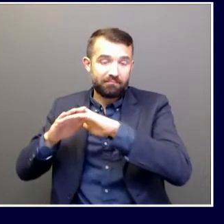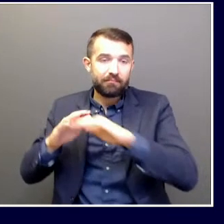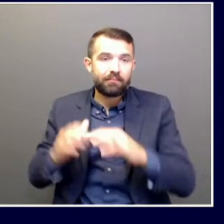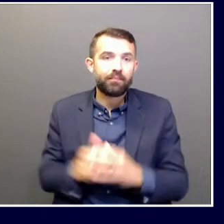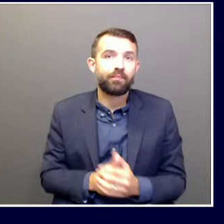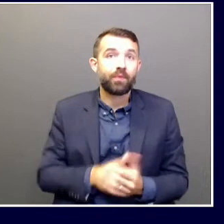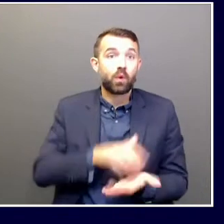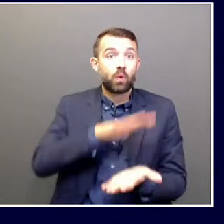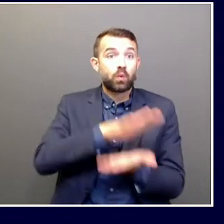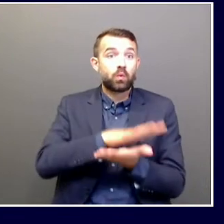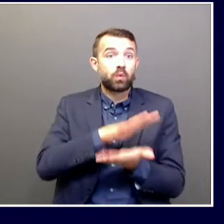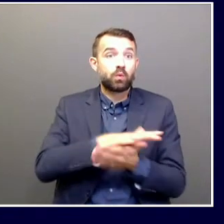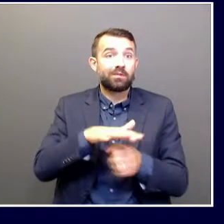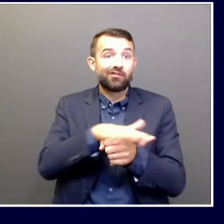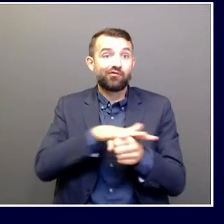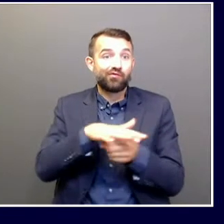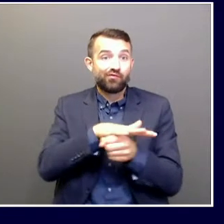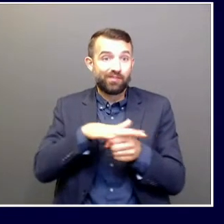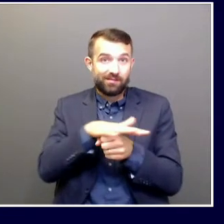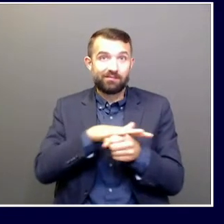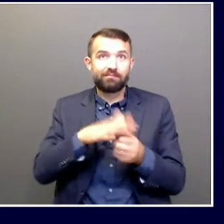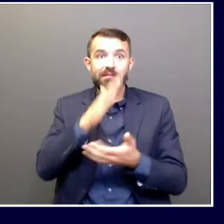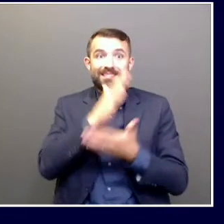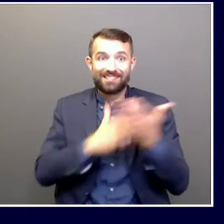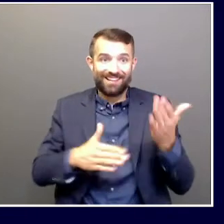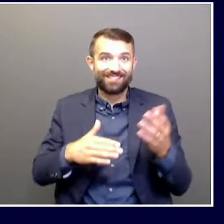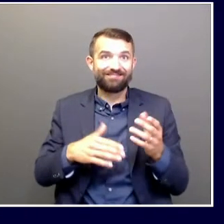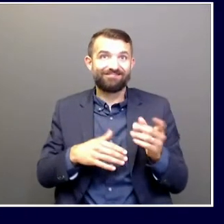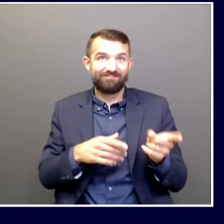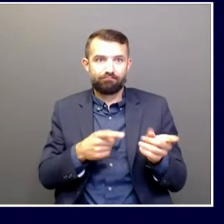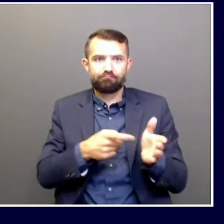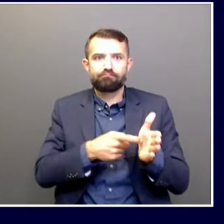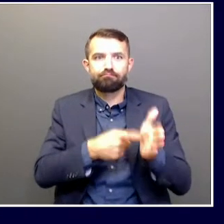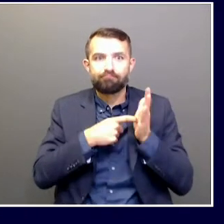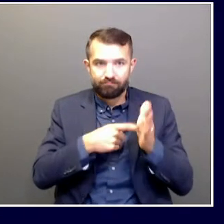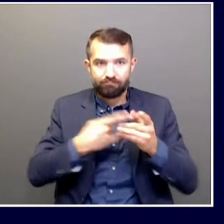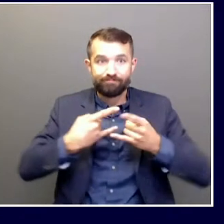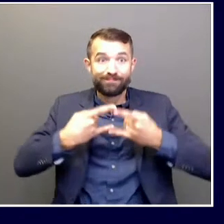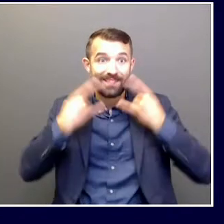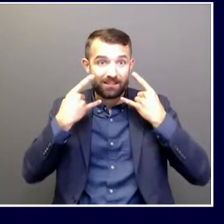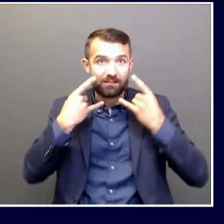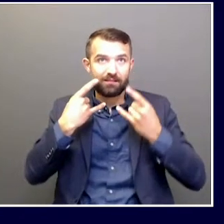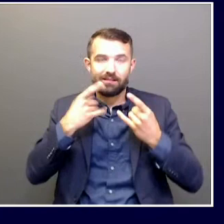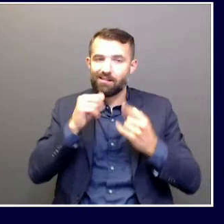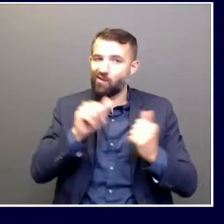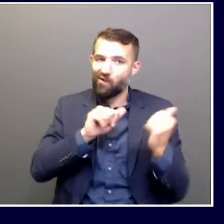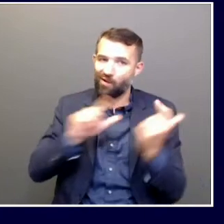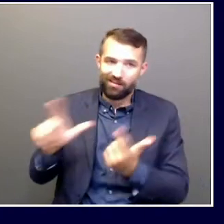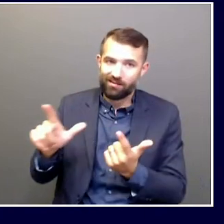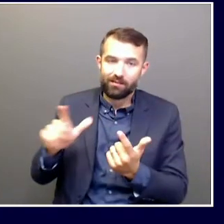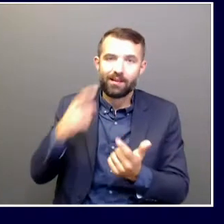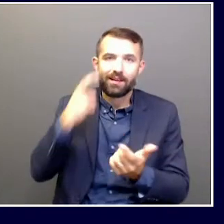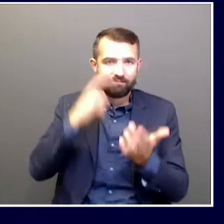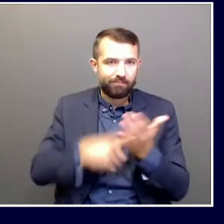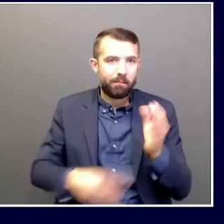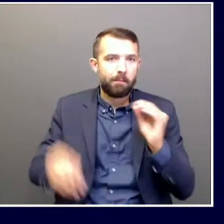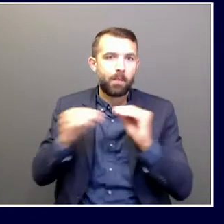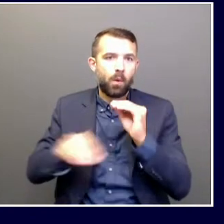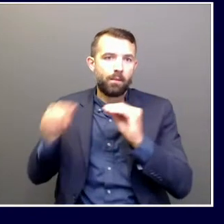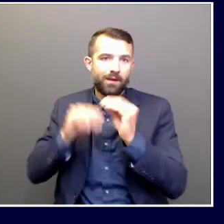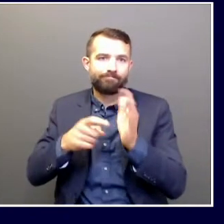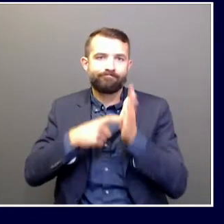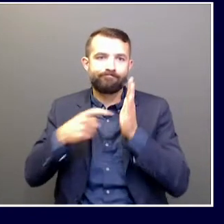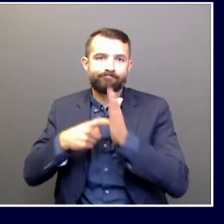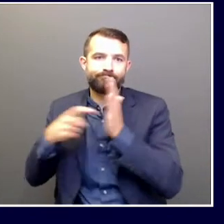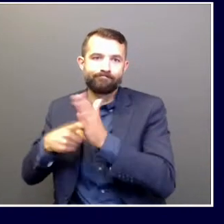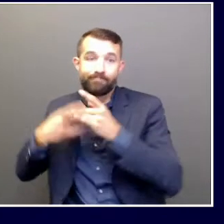are requiring masking. As you know, we have a system of local control in our state, and I treasure that